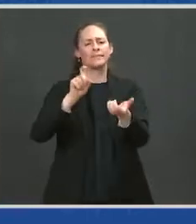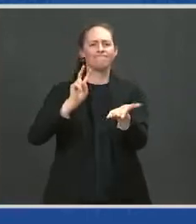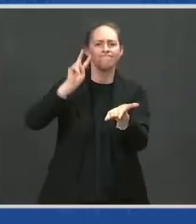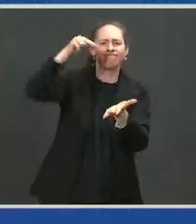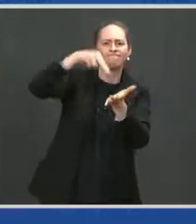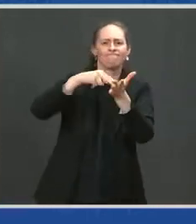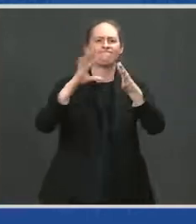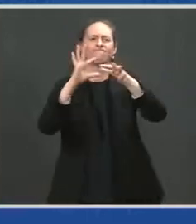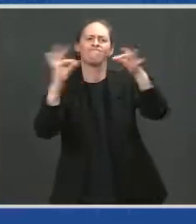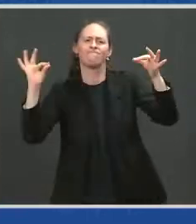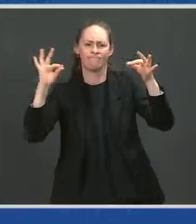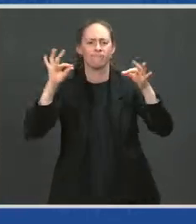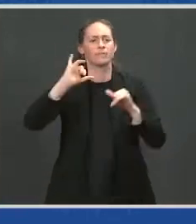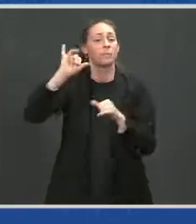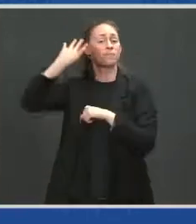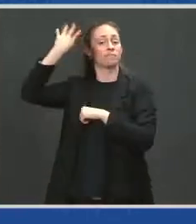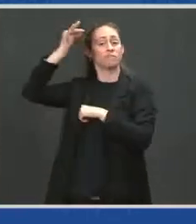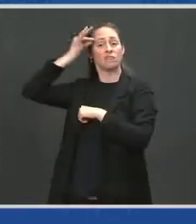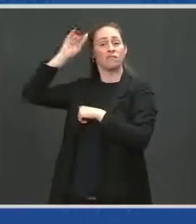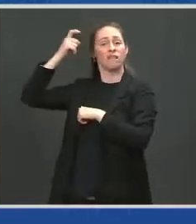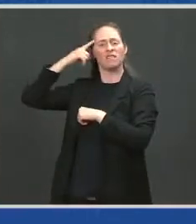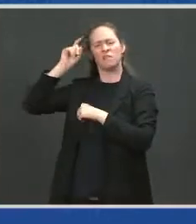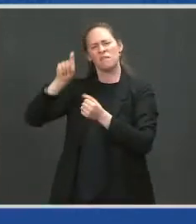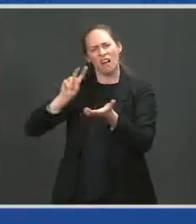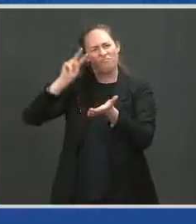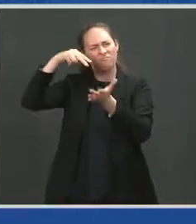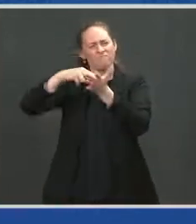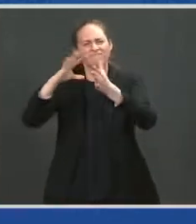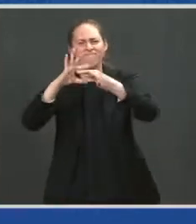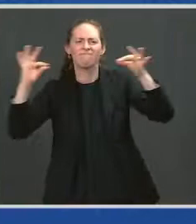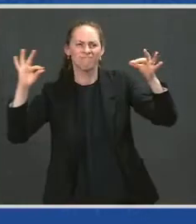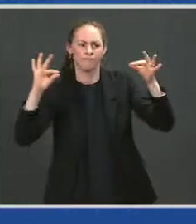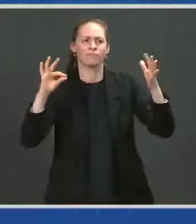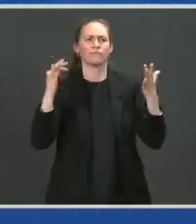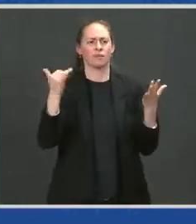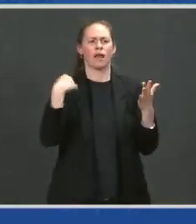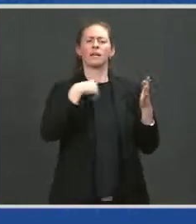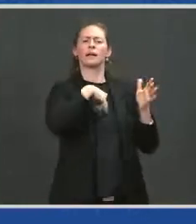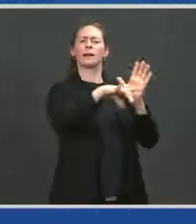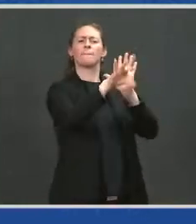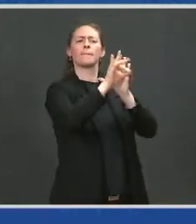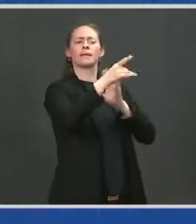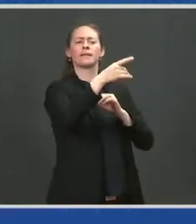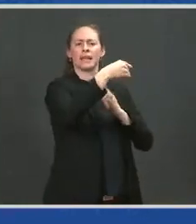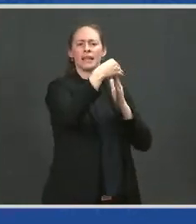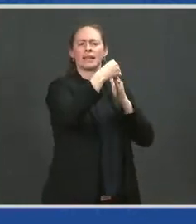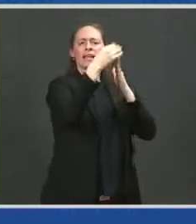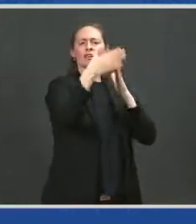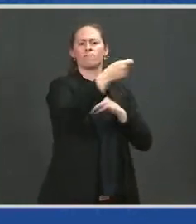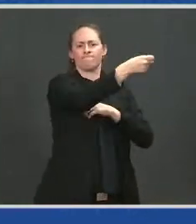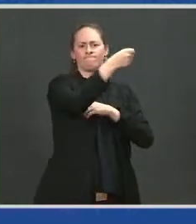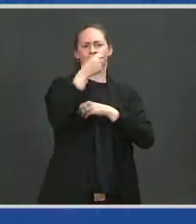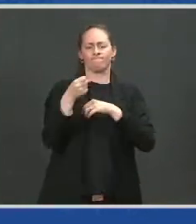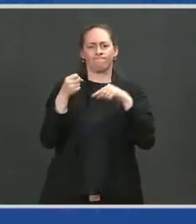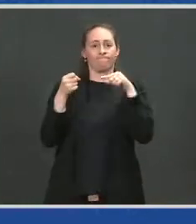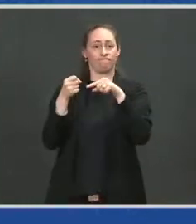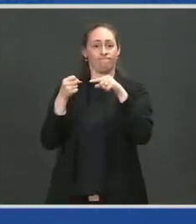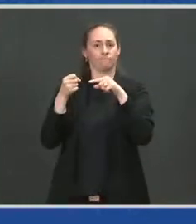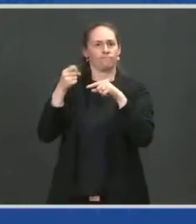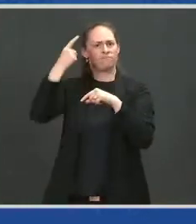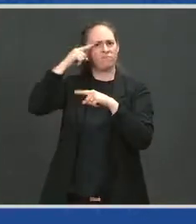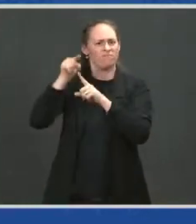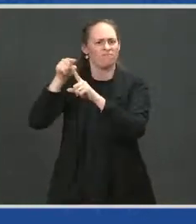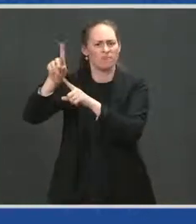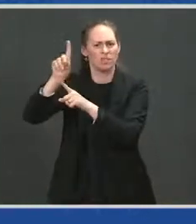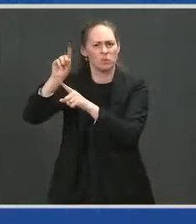government. That's why I've appointed the leadership of the Justice Department that I have, that is fully committed